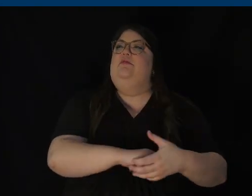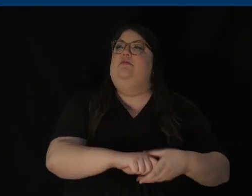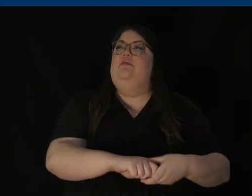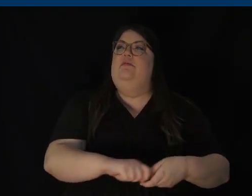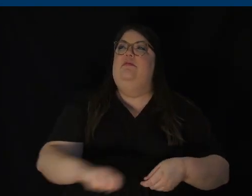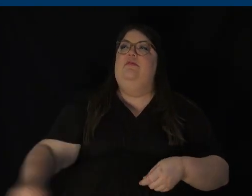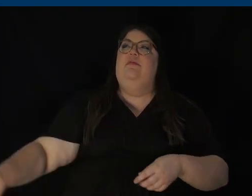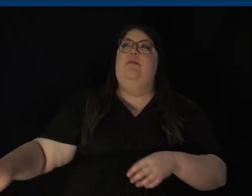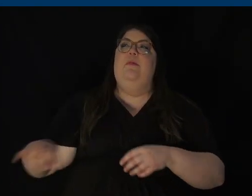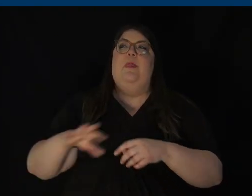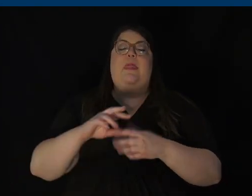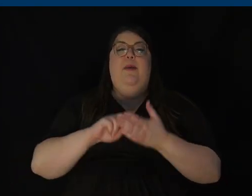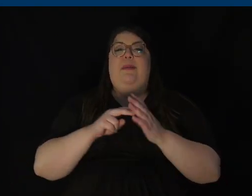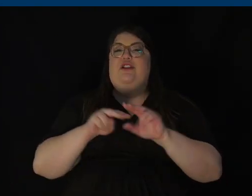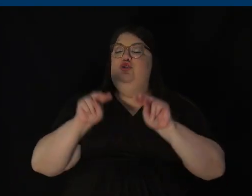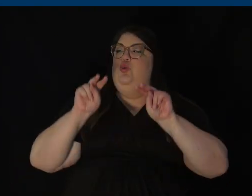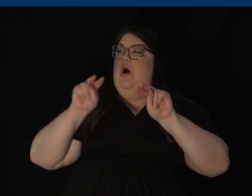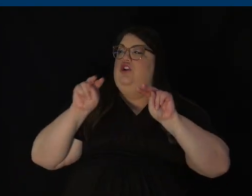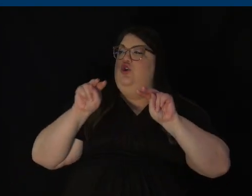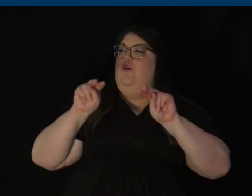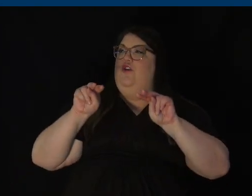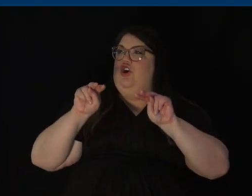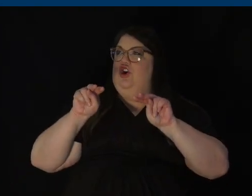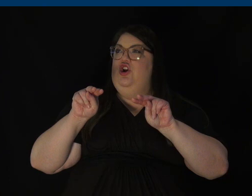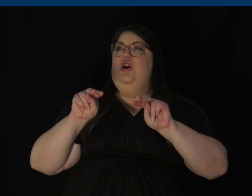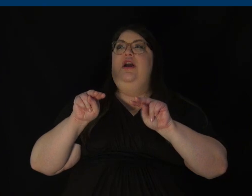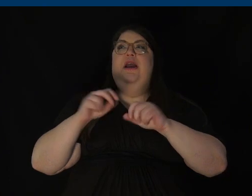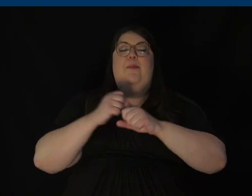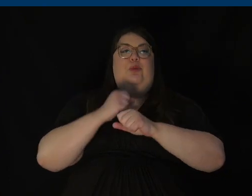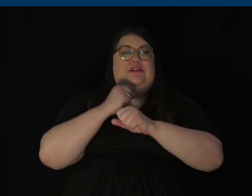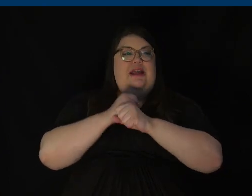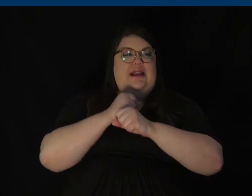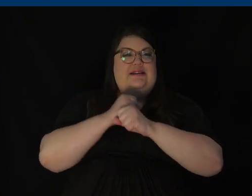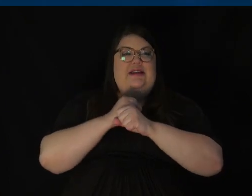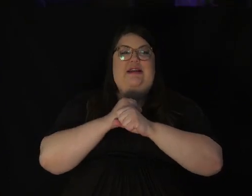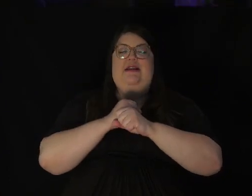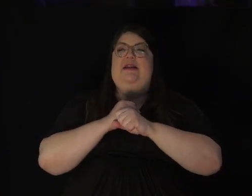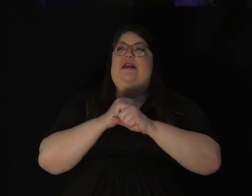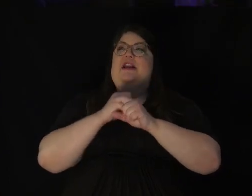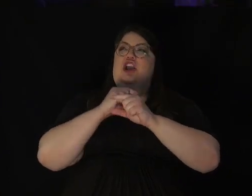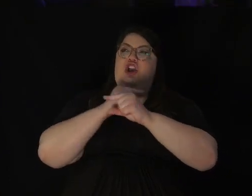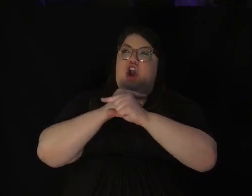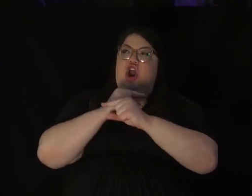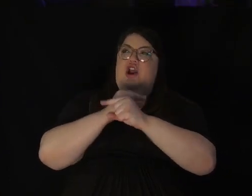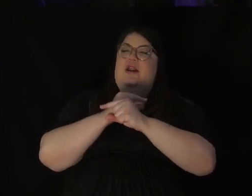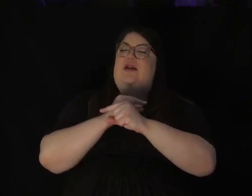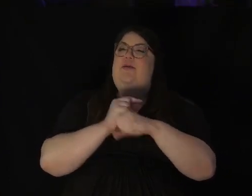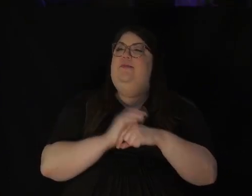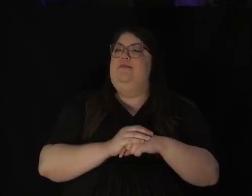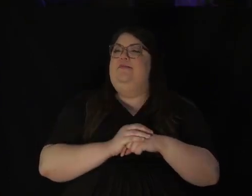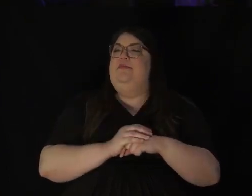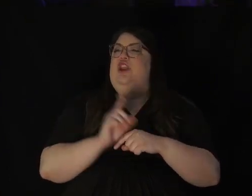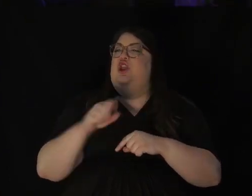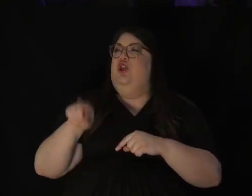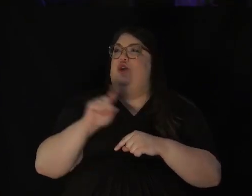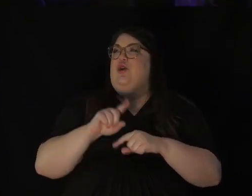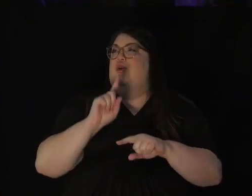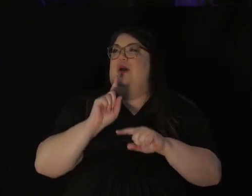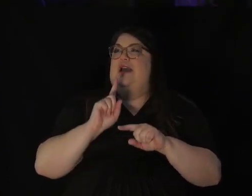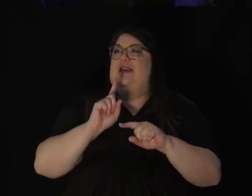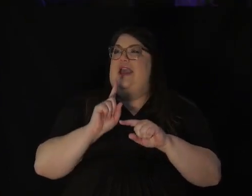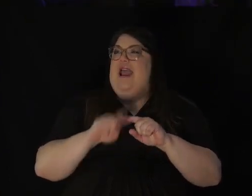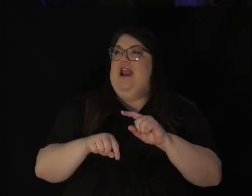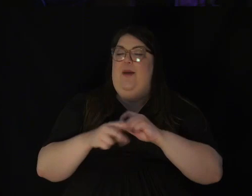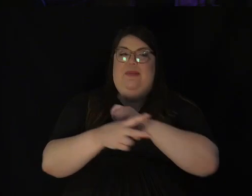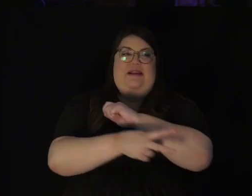is watching over you. He's protecting you. He's guarding you. You cannot be